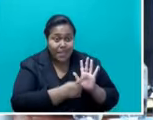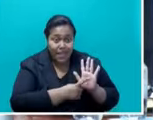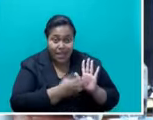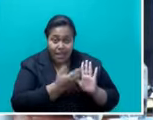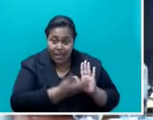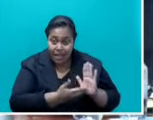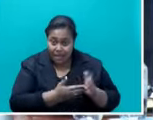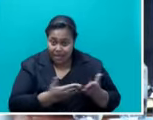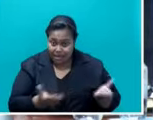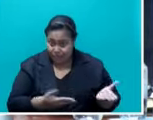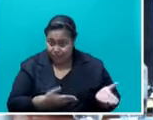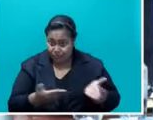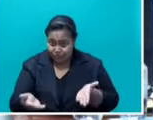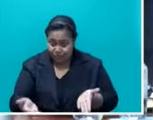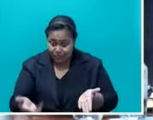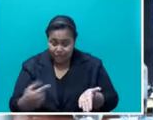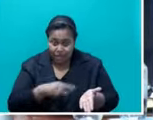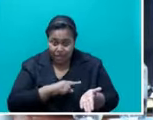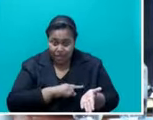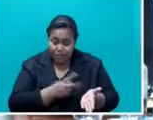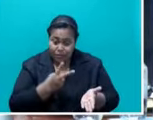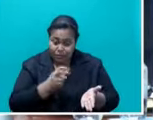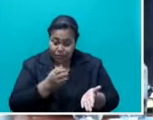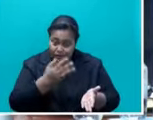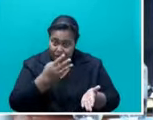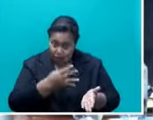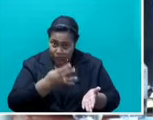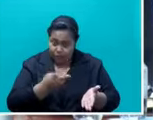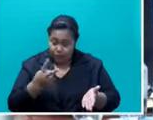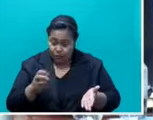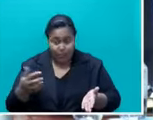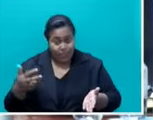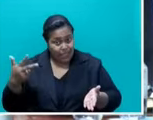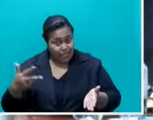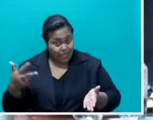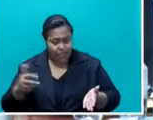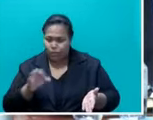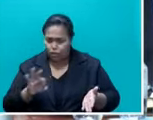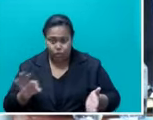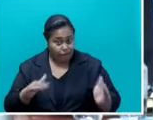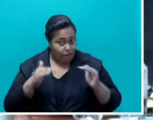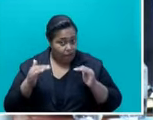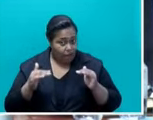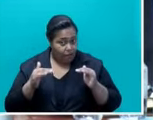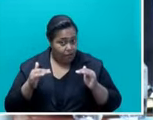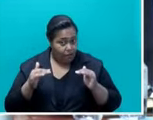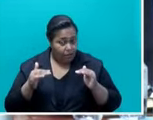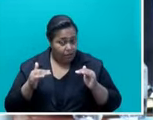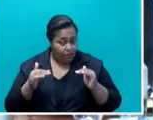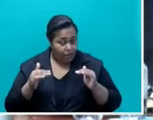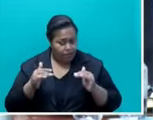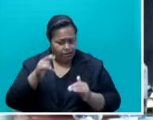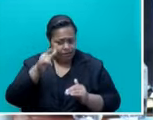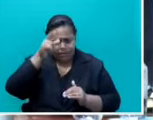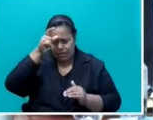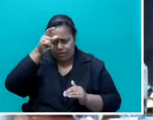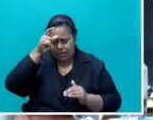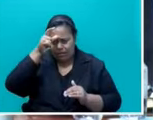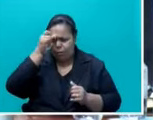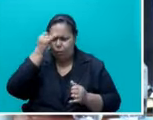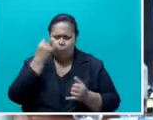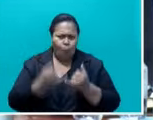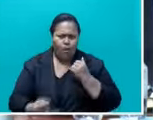and 2018 were not free, order, not fair, and not credible, and may be the worst